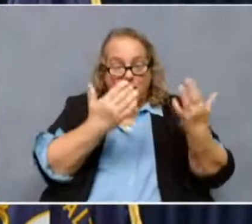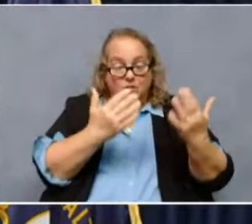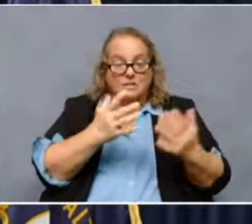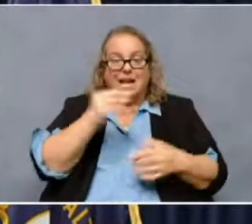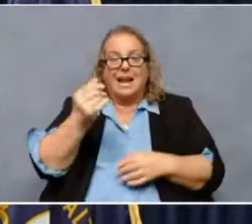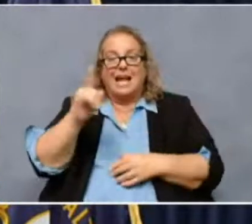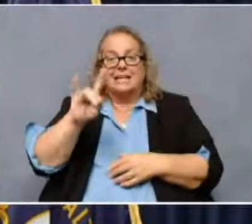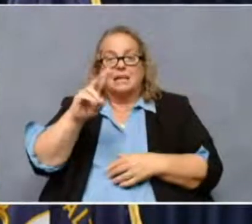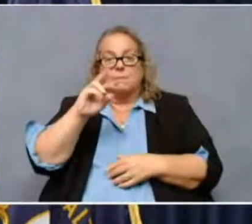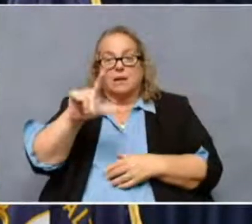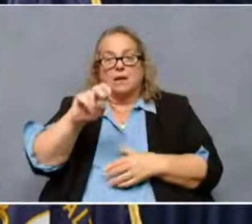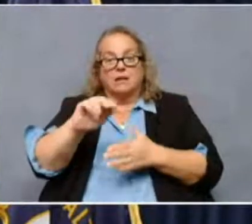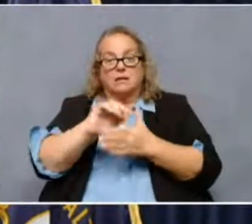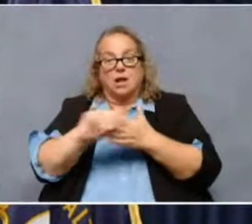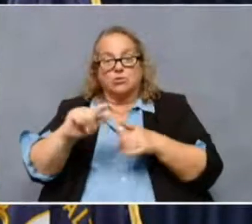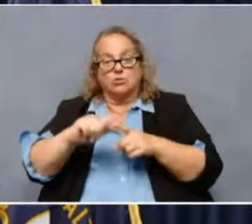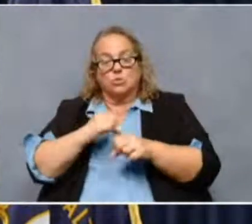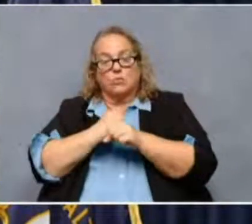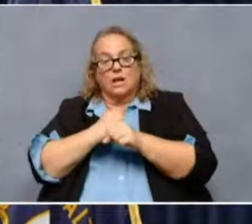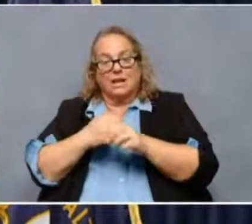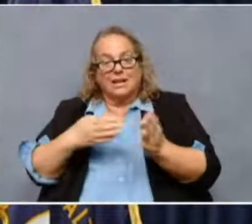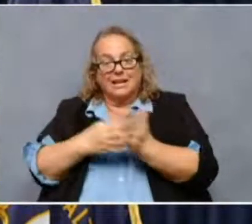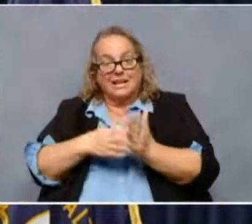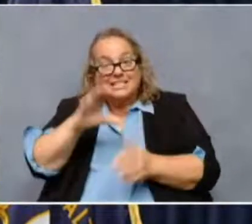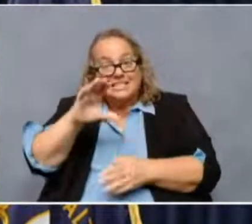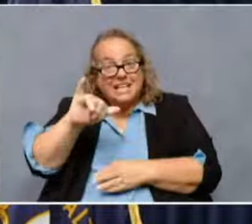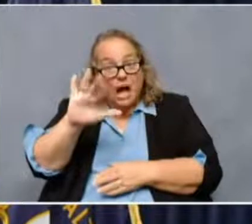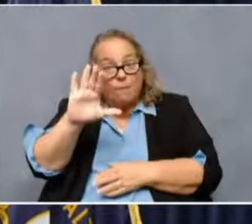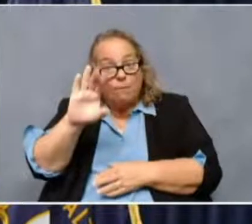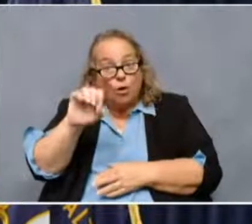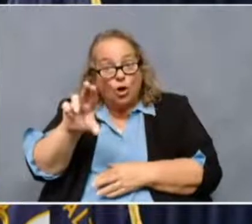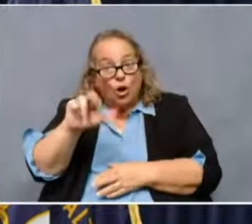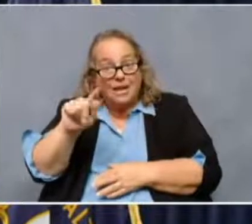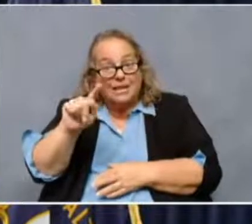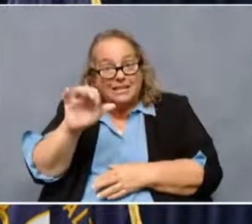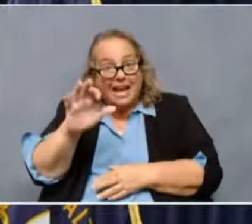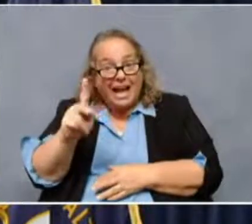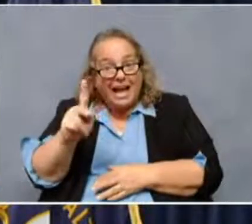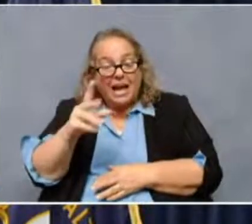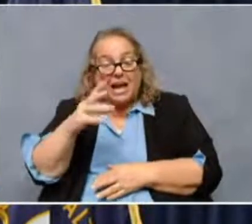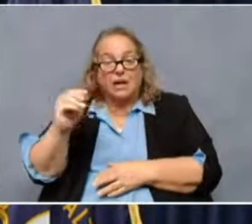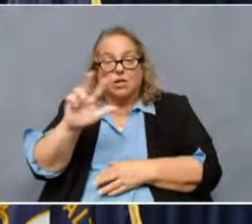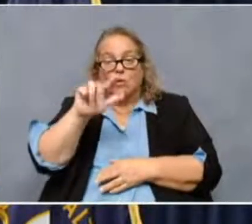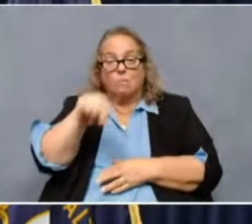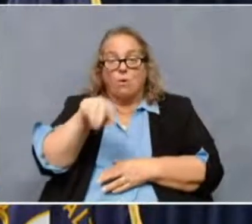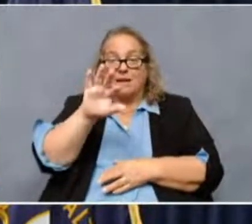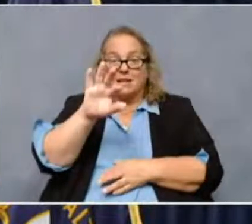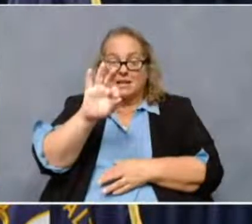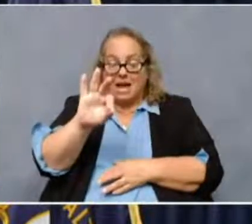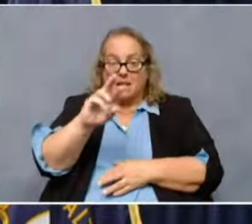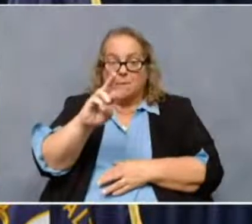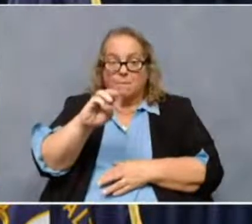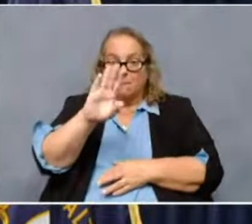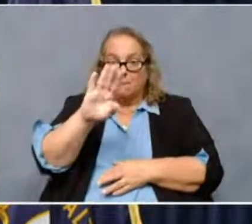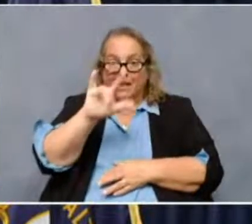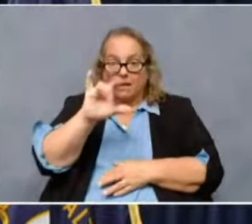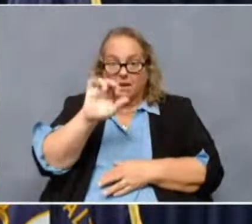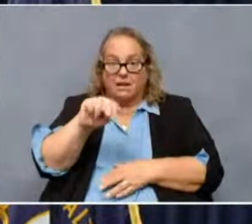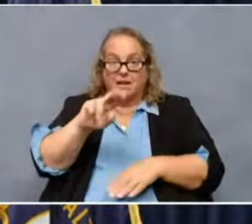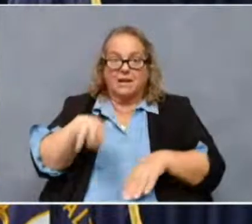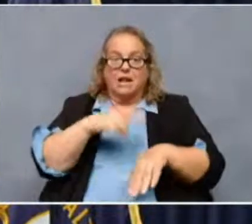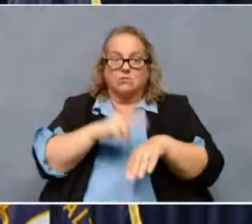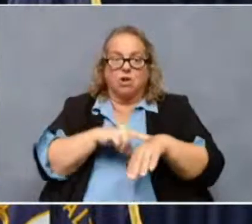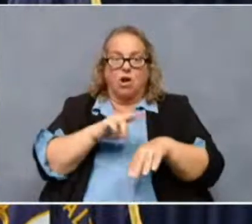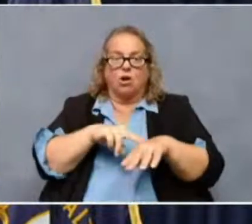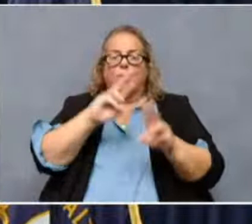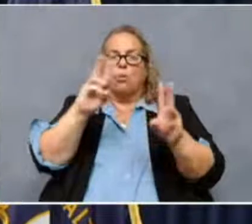attacks, and ultimately $3.5 billion nationally in weatherization, which we'd get, I believe, a big